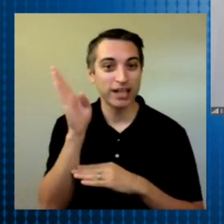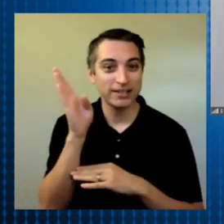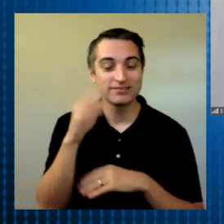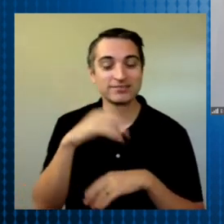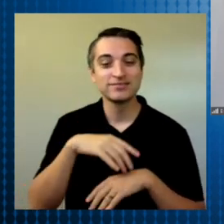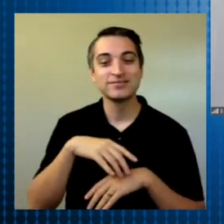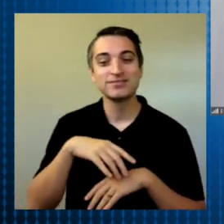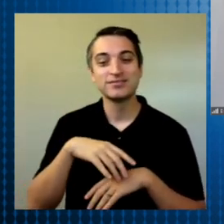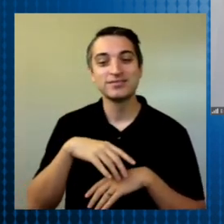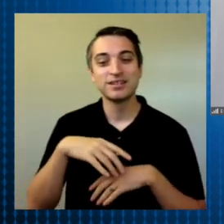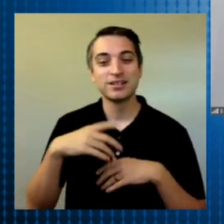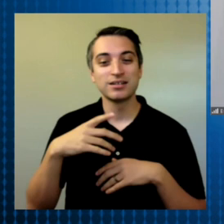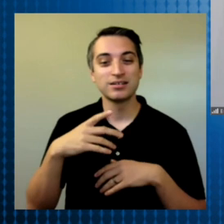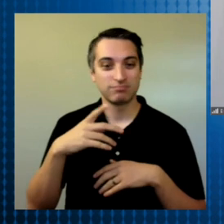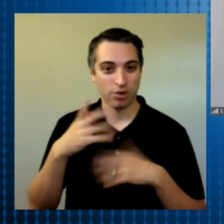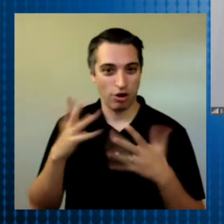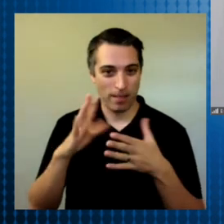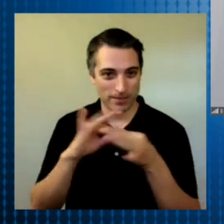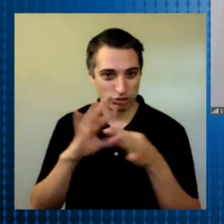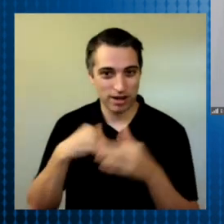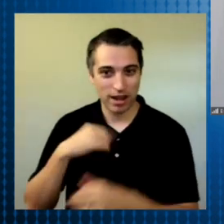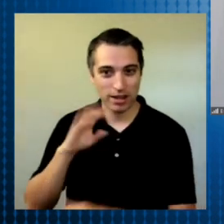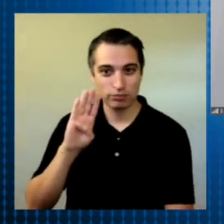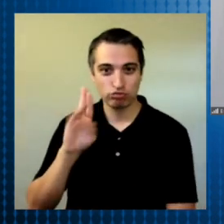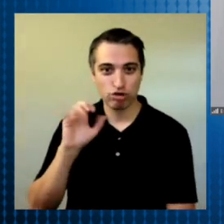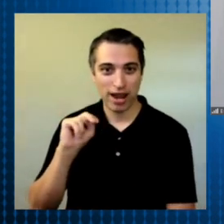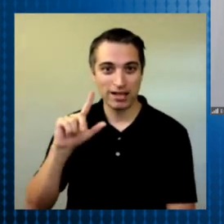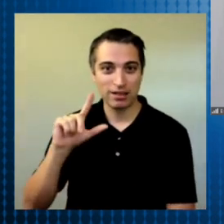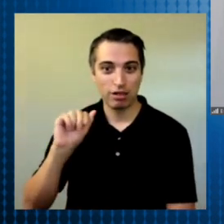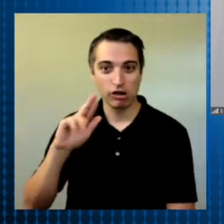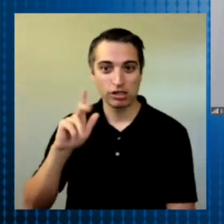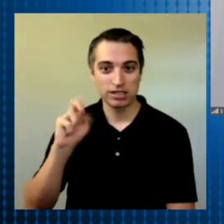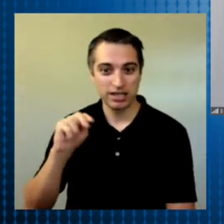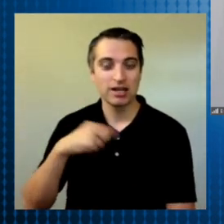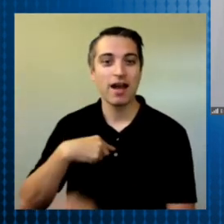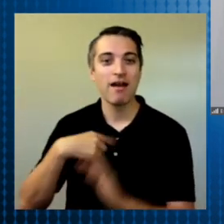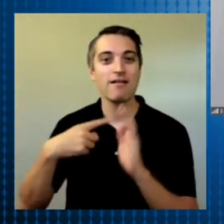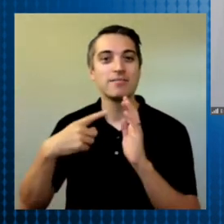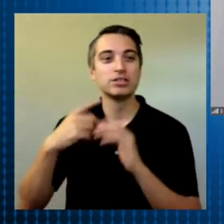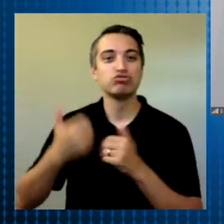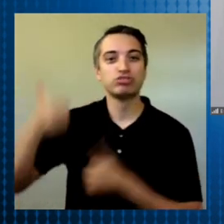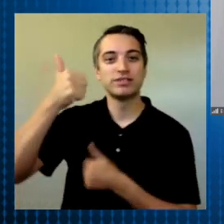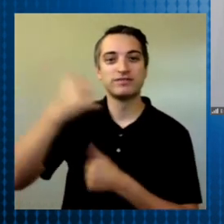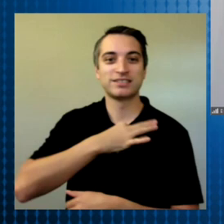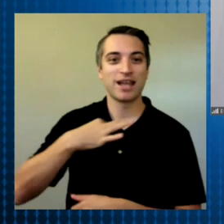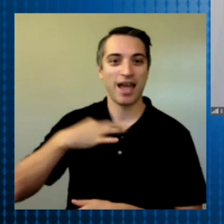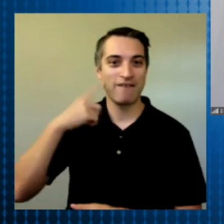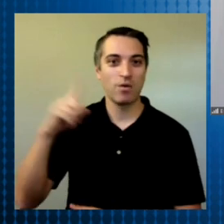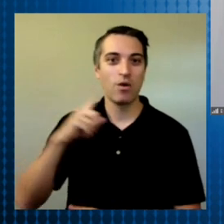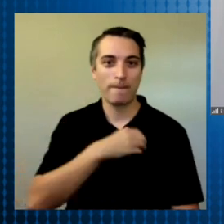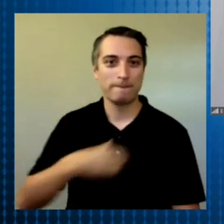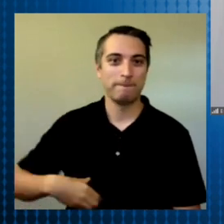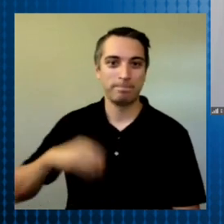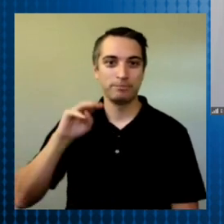today, again, as I mentioned, my name is Brian Larkin. I'm Chief of Staff for Mayor Neely. On behalf of Mayor Neely, he wishes he could be here,